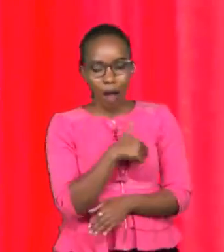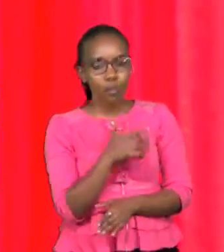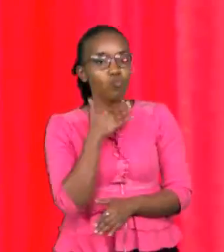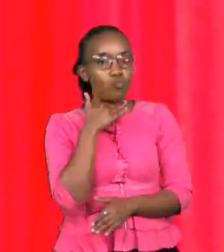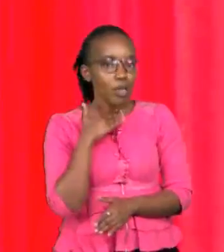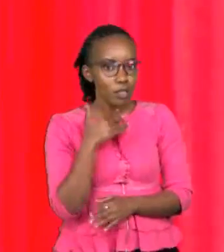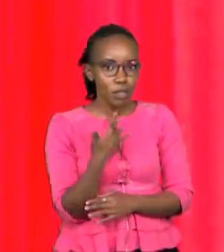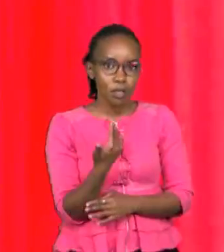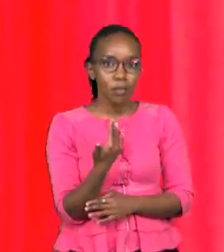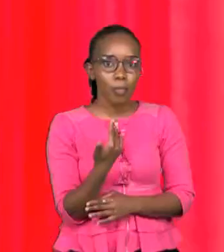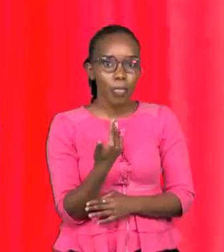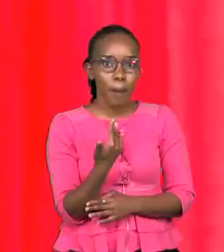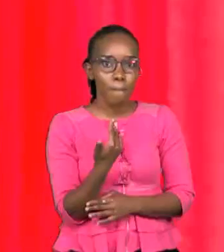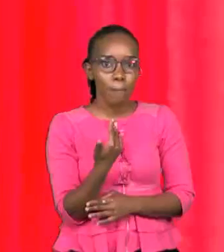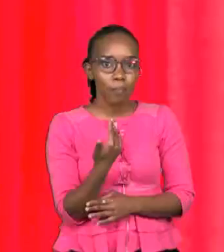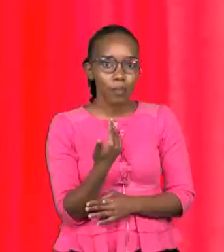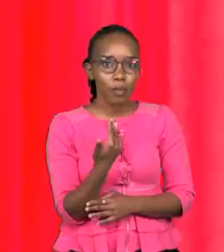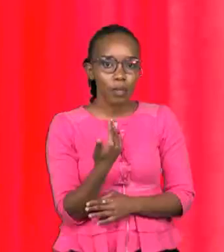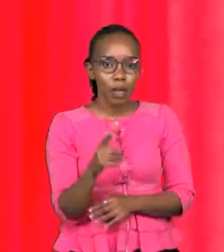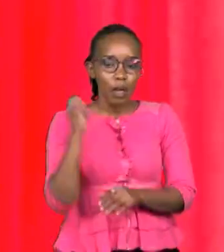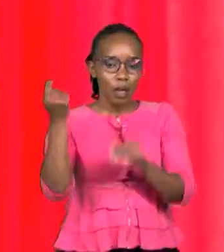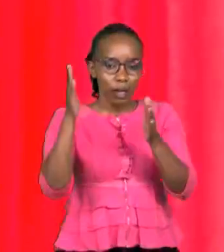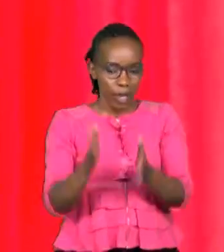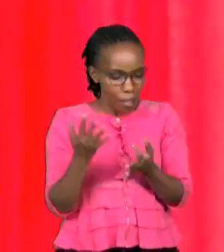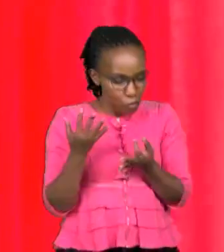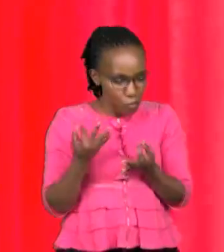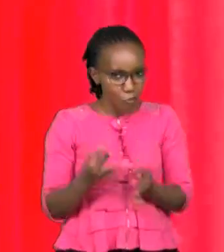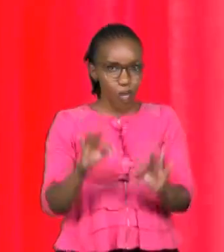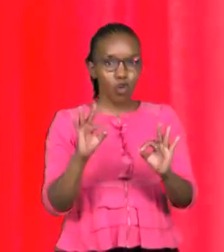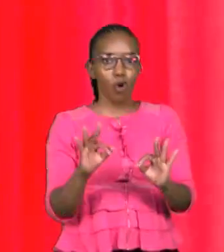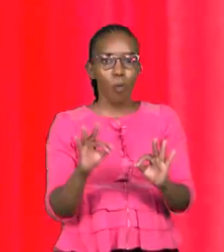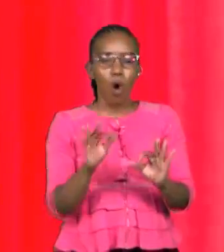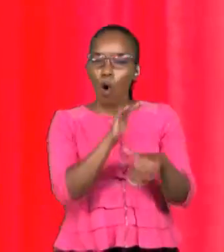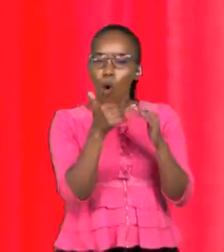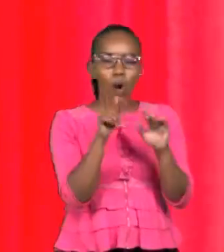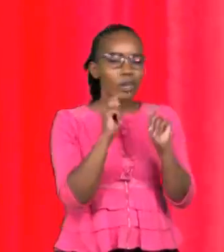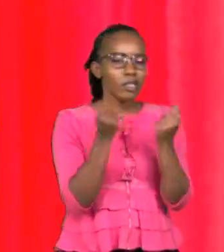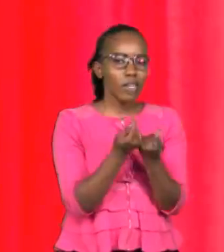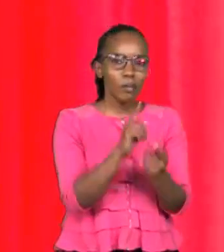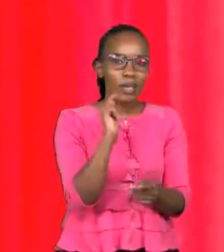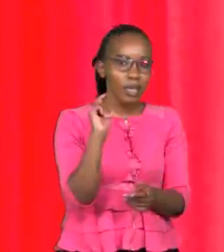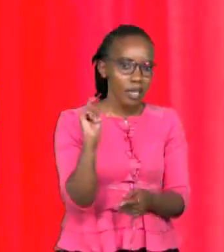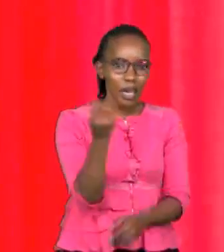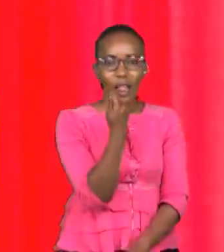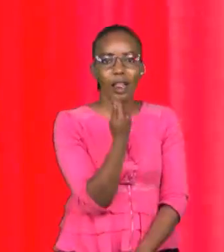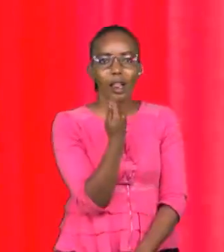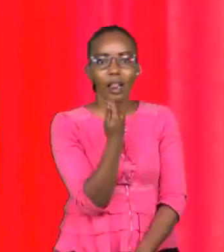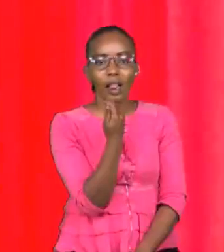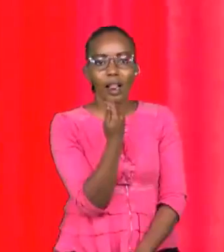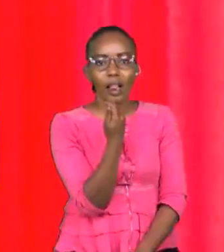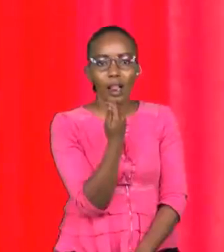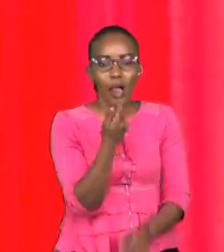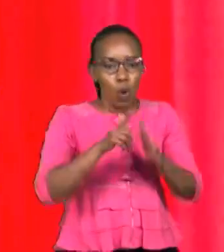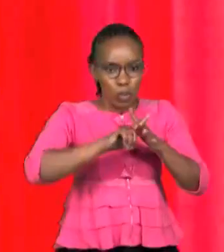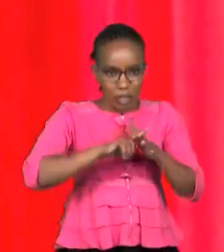tunataka philosophy ya Wajiko, Akinyi, Atieno, Kadija ya hapa chini.